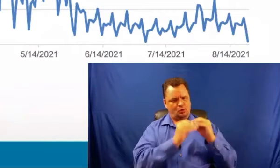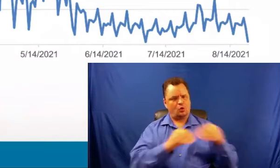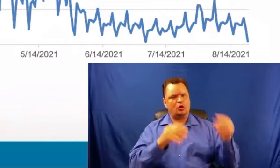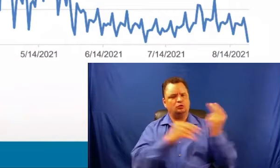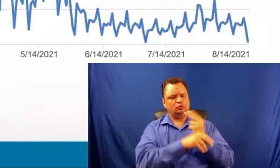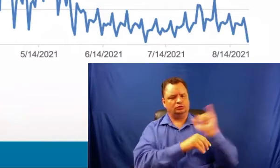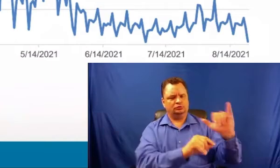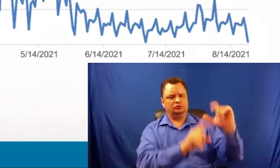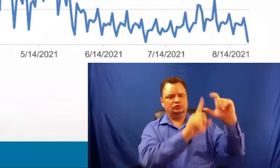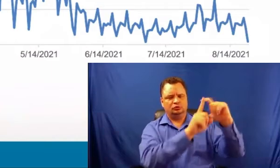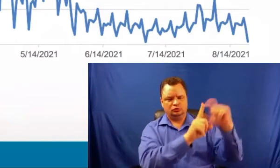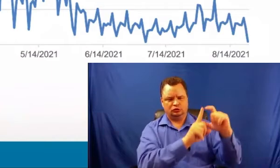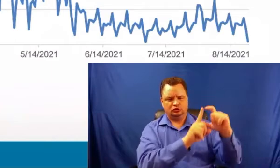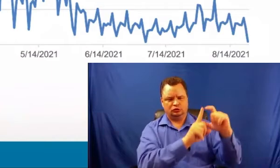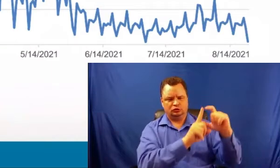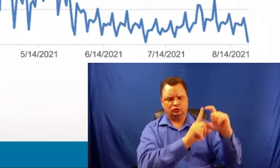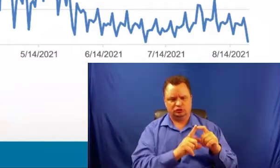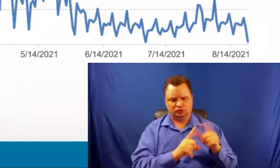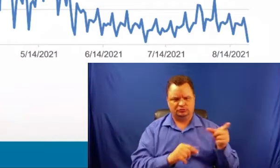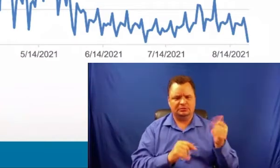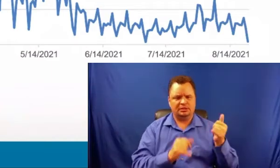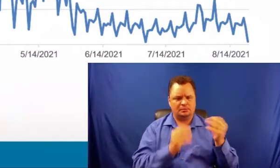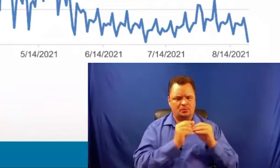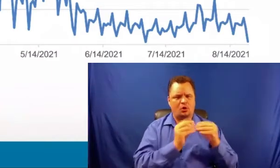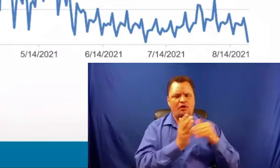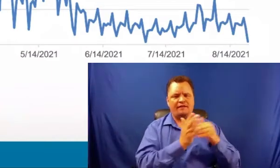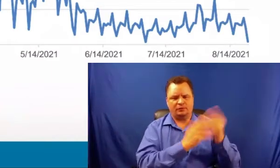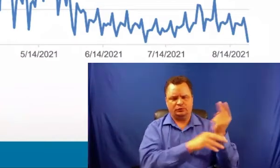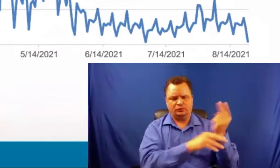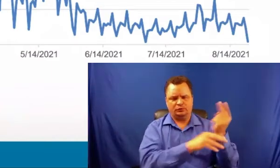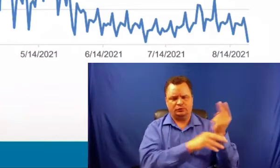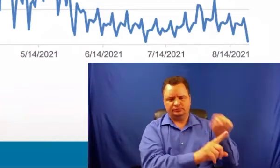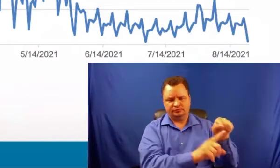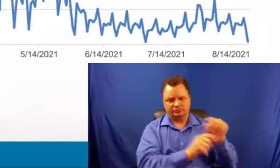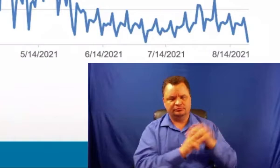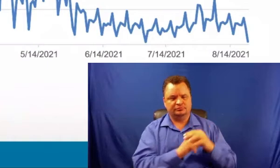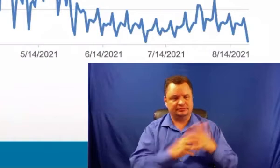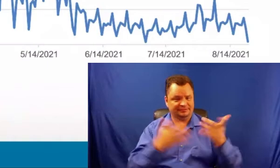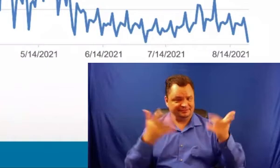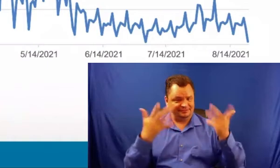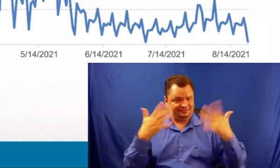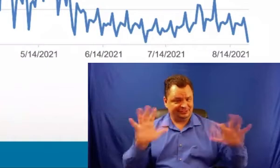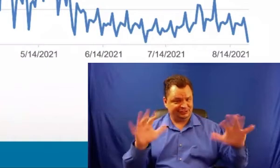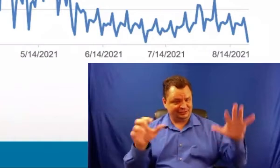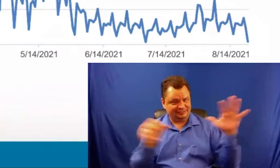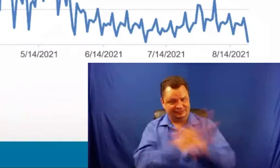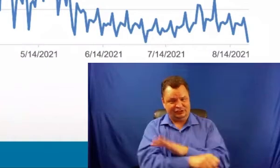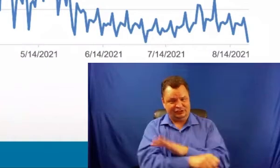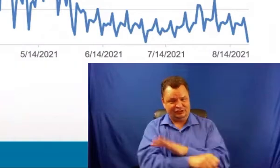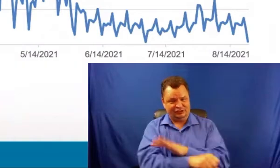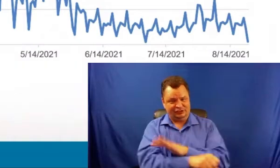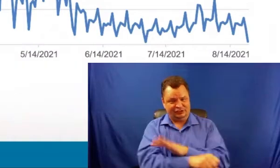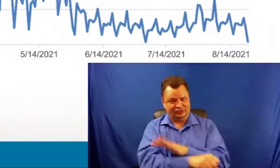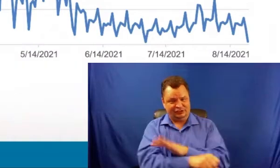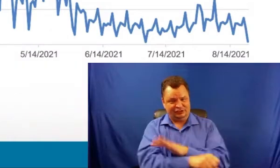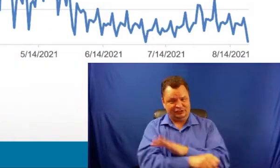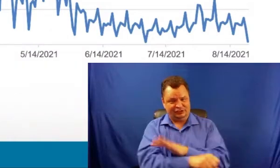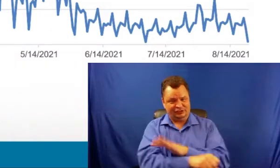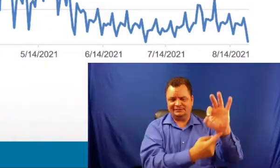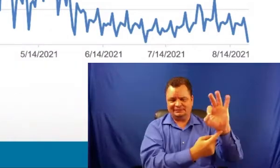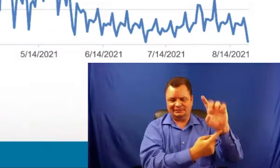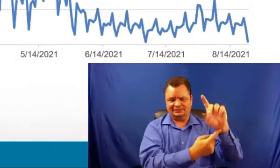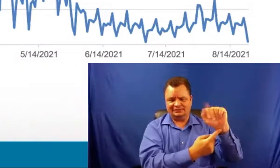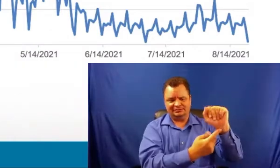I just want to make sure that we are beginning to use that terminology so you get used It's the to approved vaccine. the new and improved.